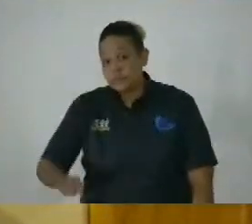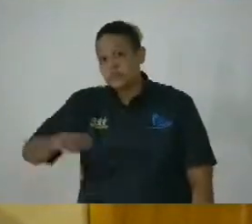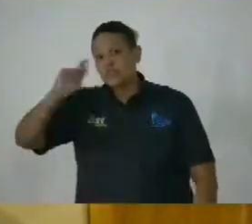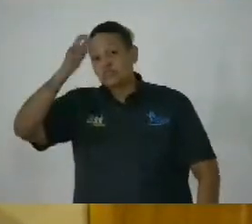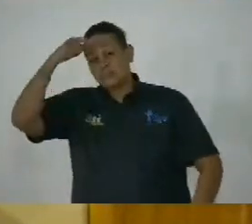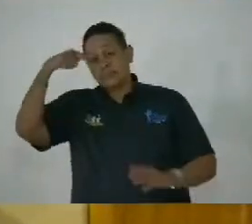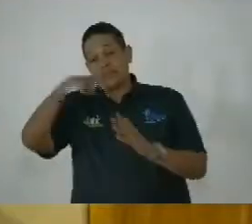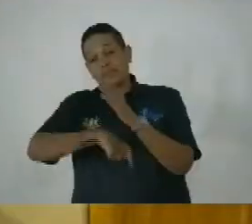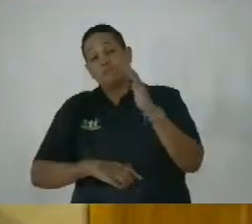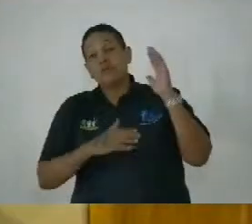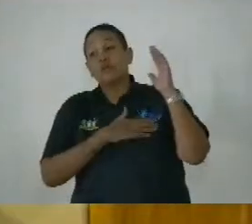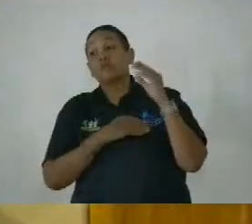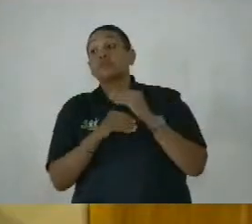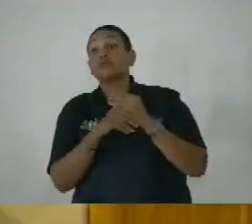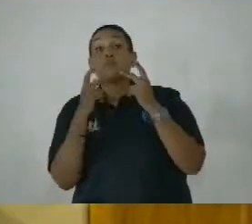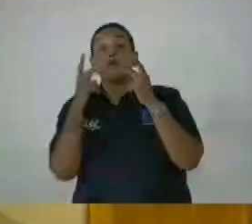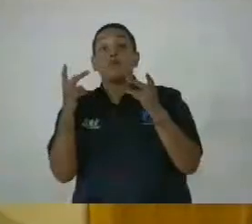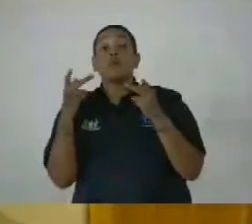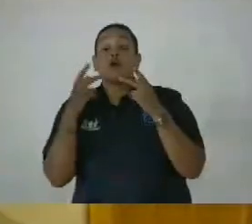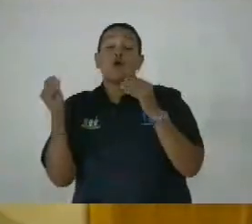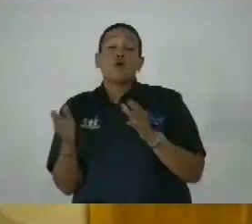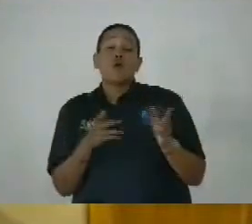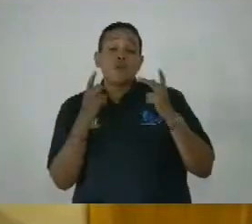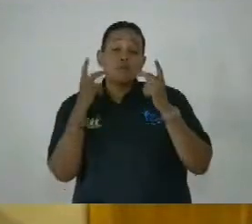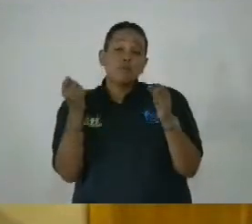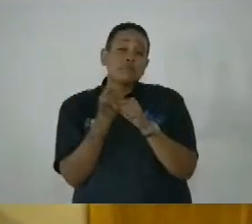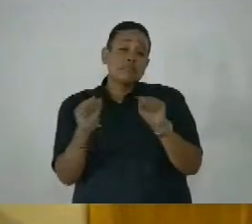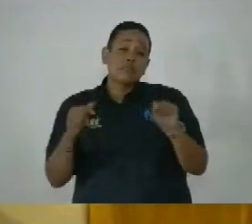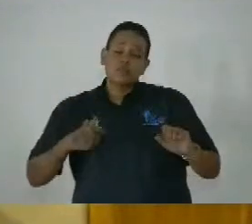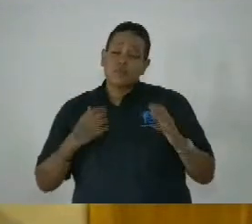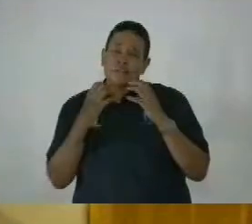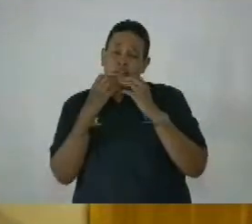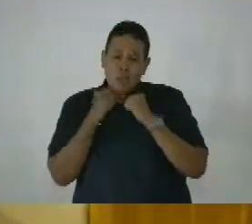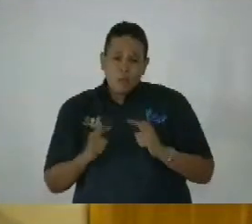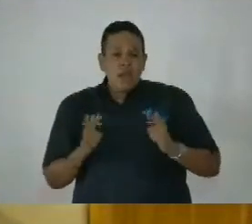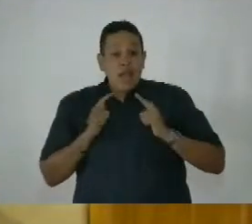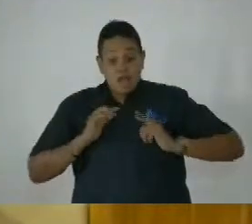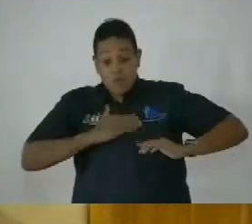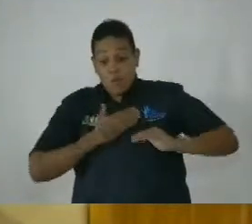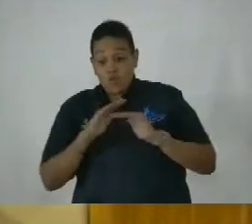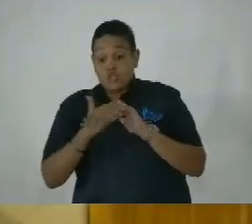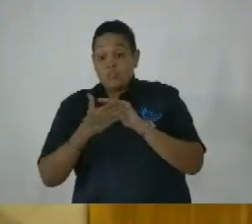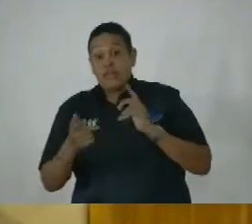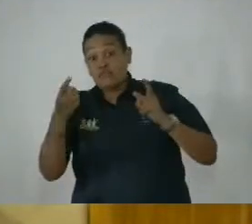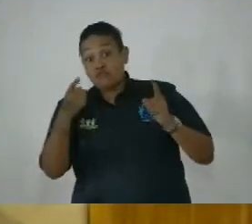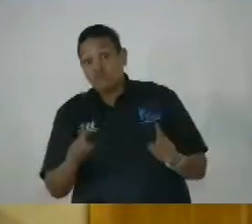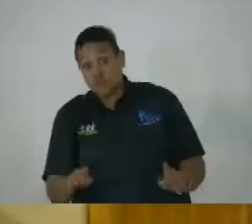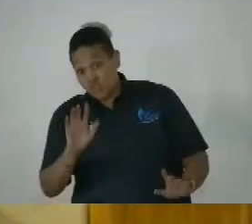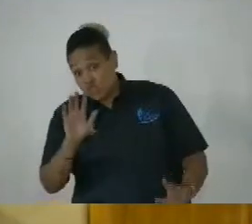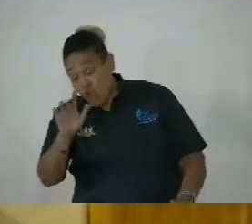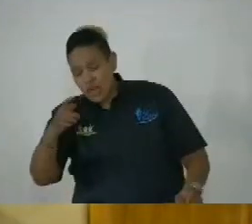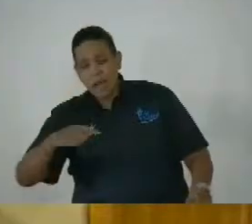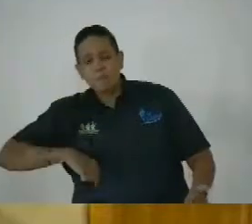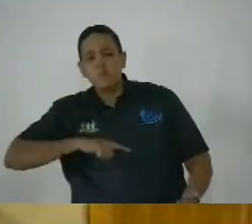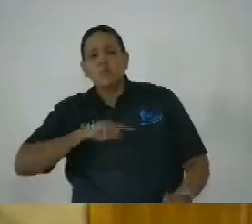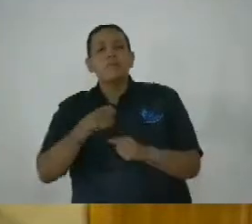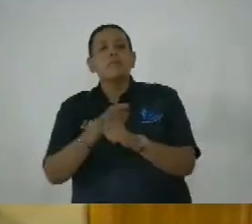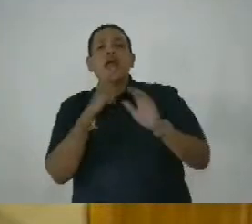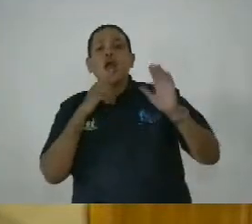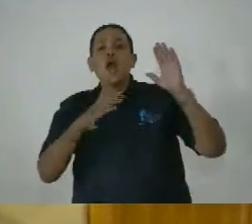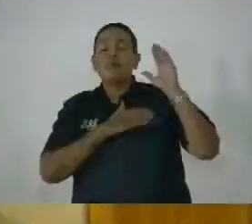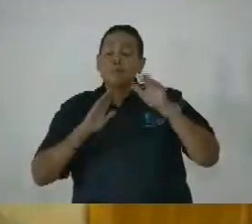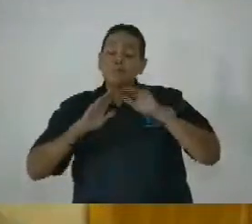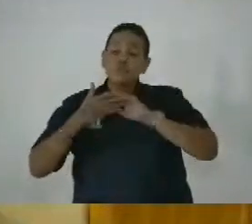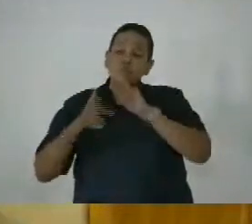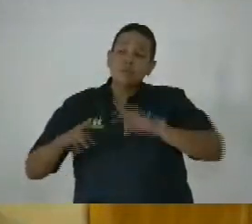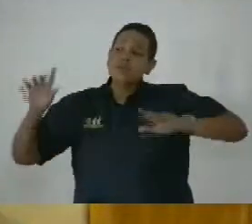to public order and public safety. We care about the lives of all Jamaicans. As a result, we made a commitment to the